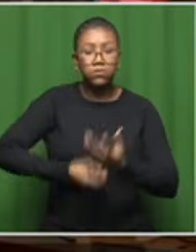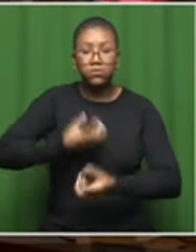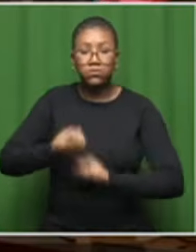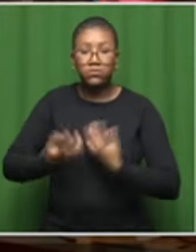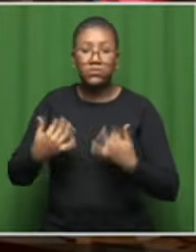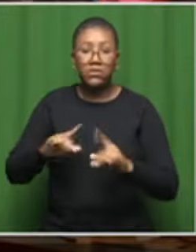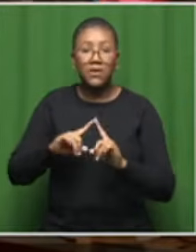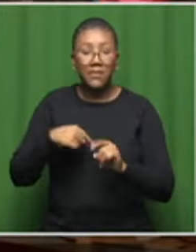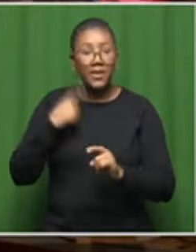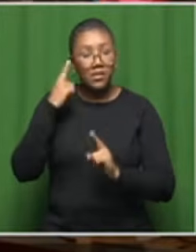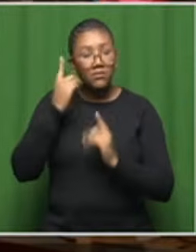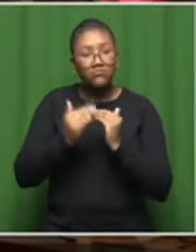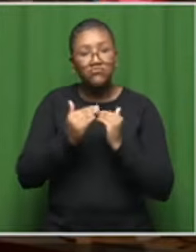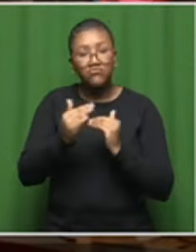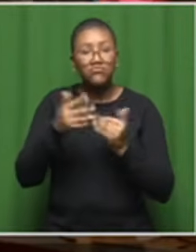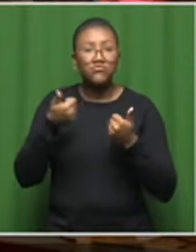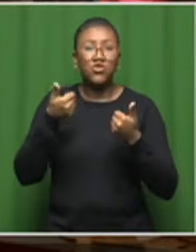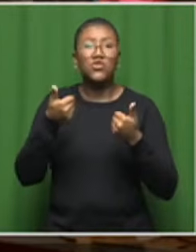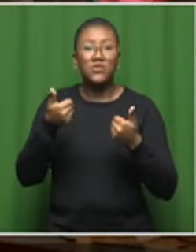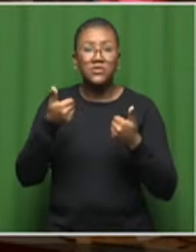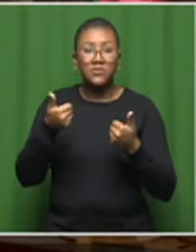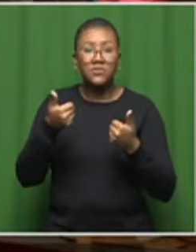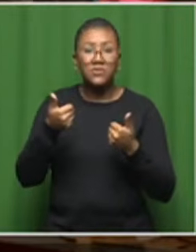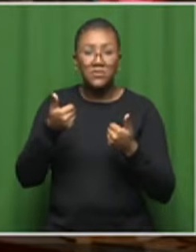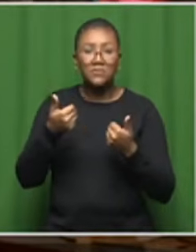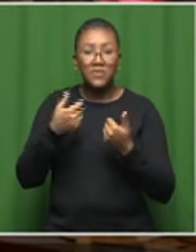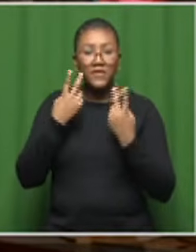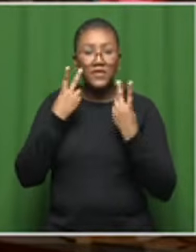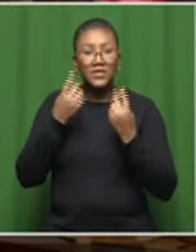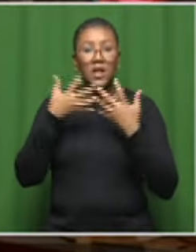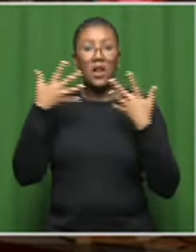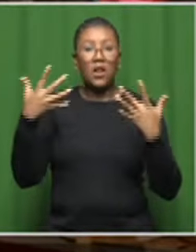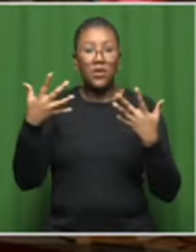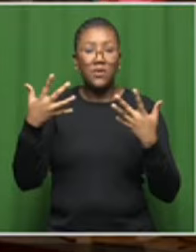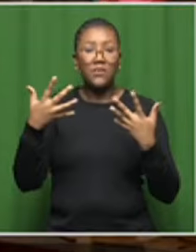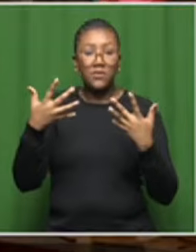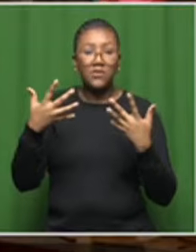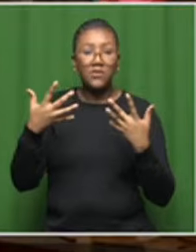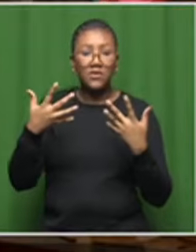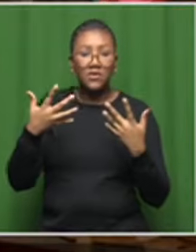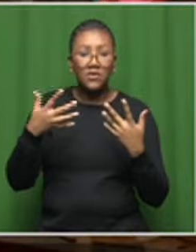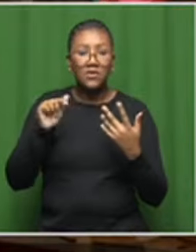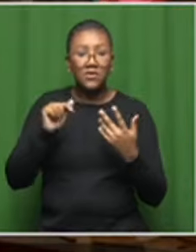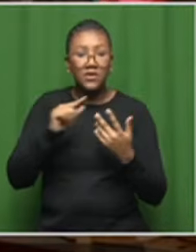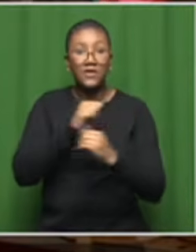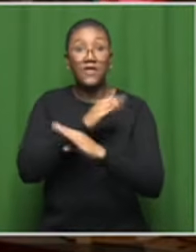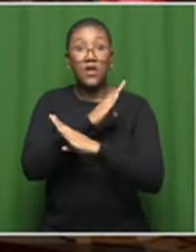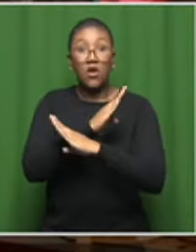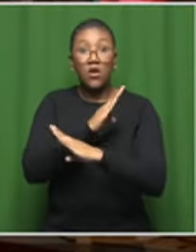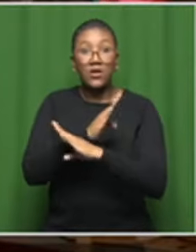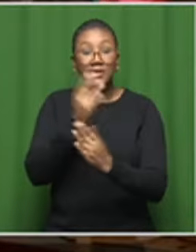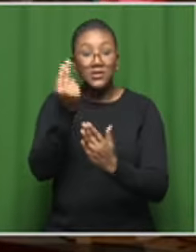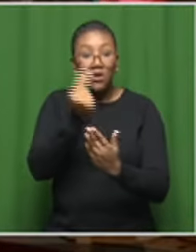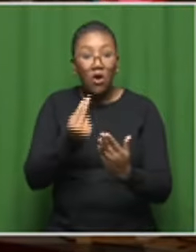right direction. And yeah, you're going to see a lot more from the Zambian art